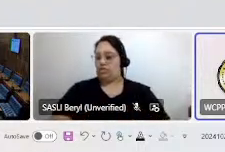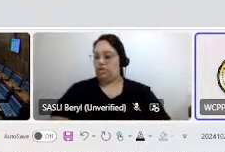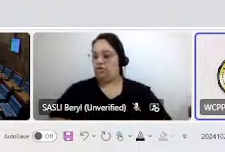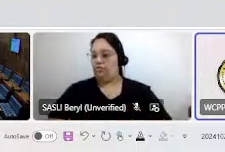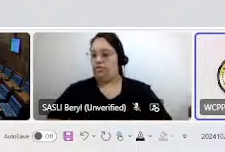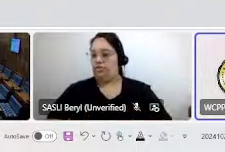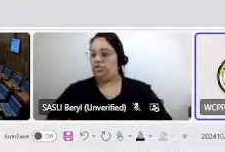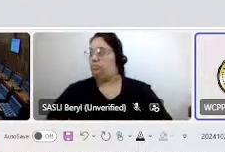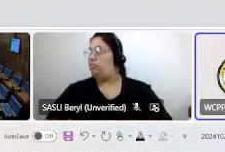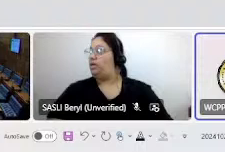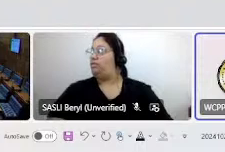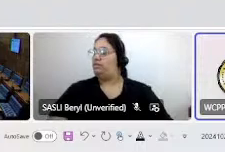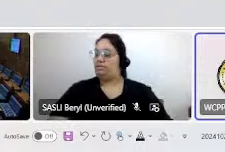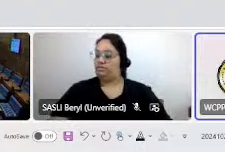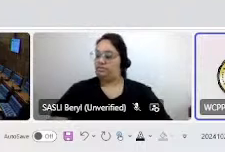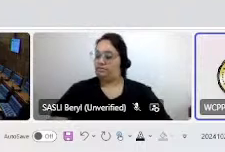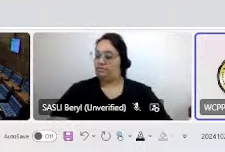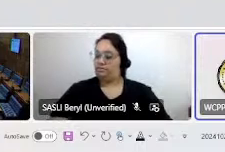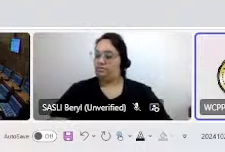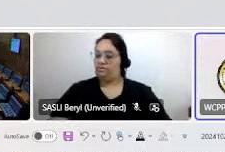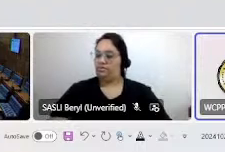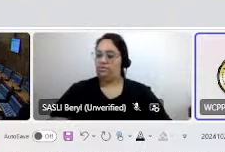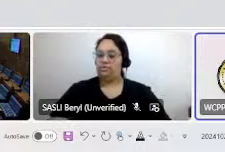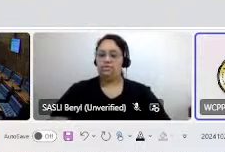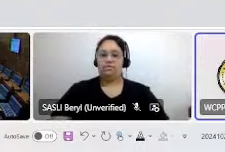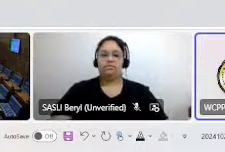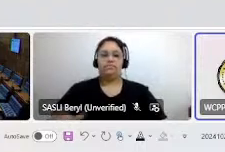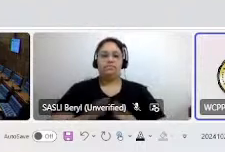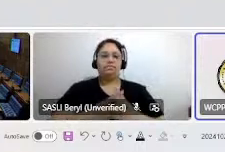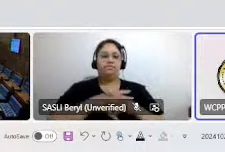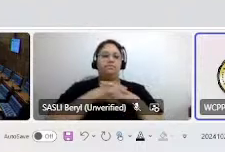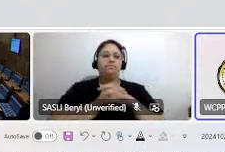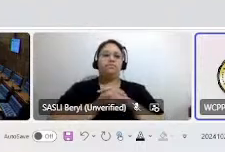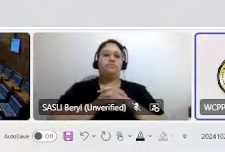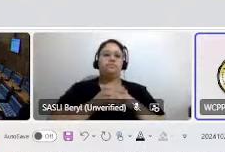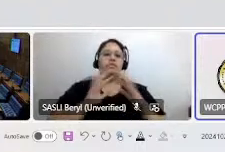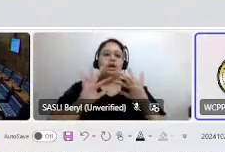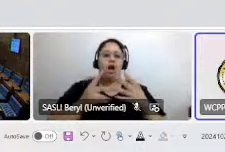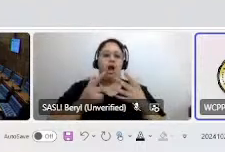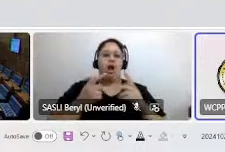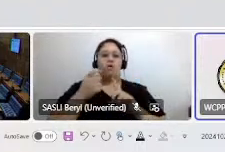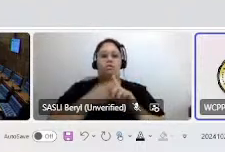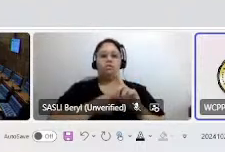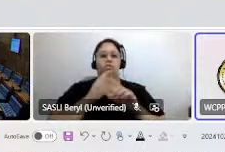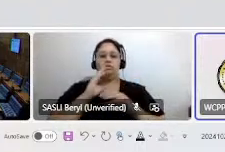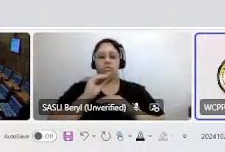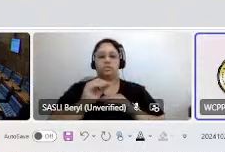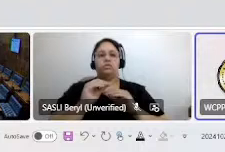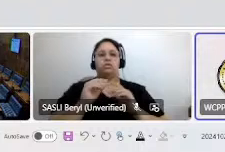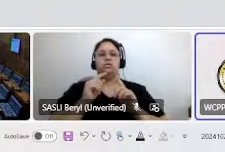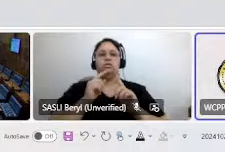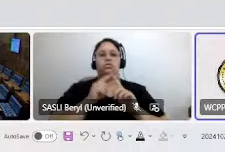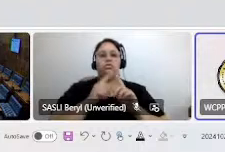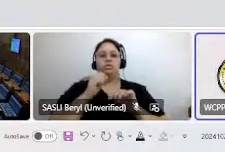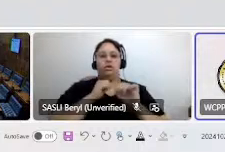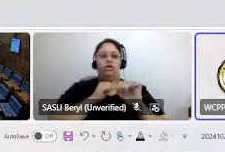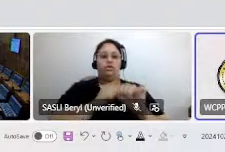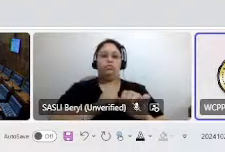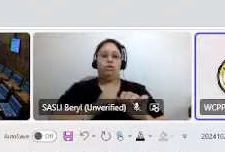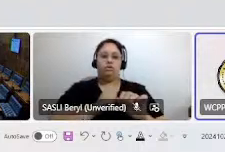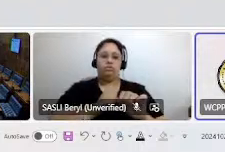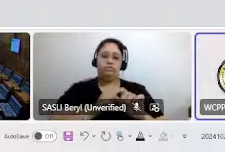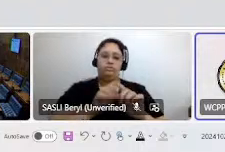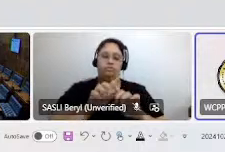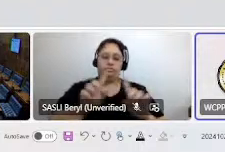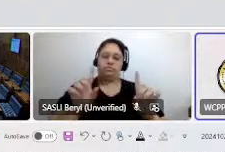the city of Cape Town, in terms of how it speaks to, firstly, the strategic plan of the